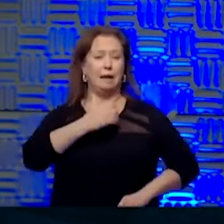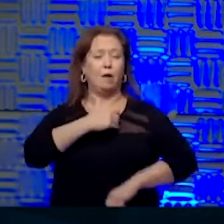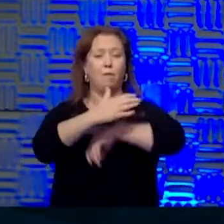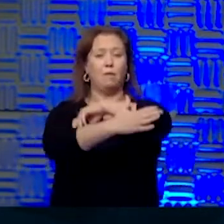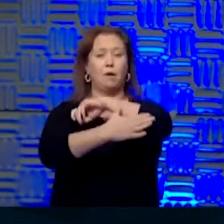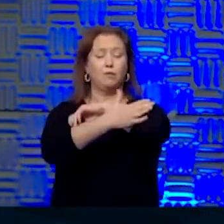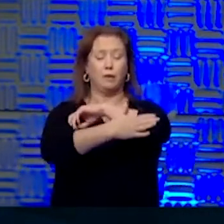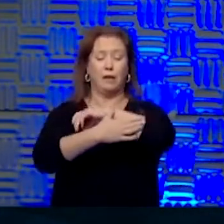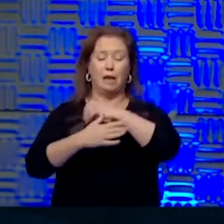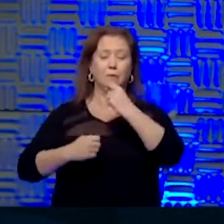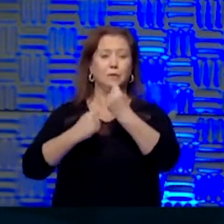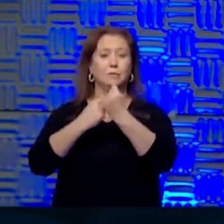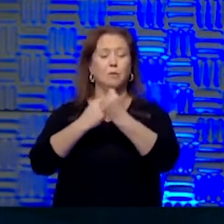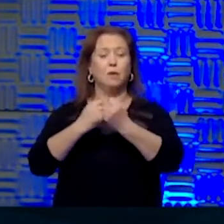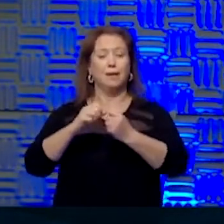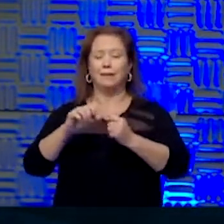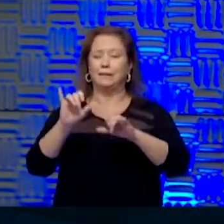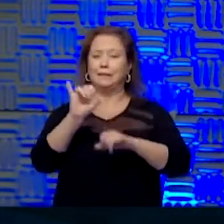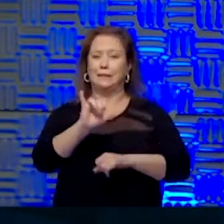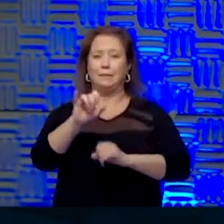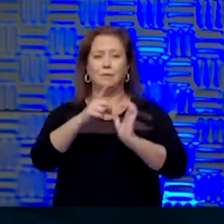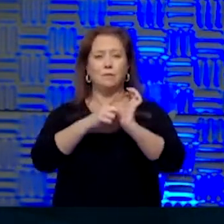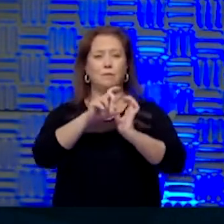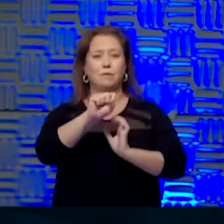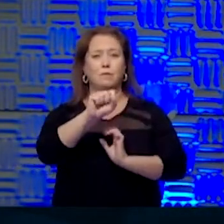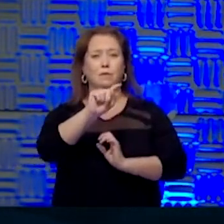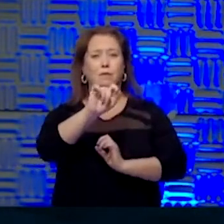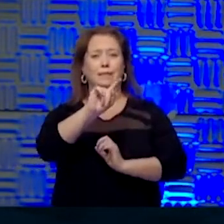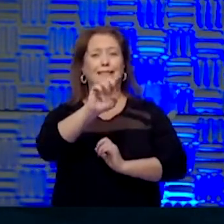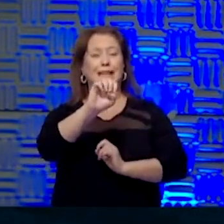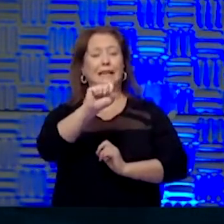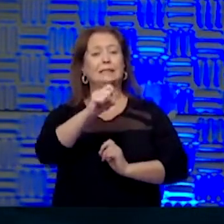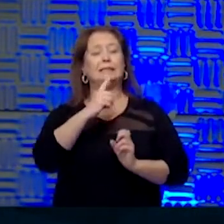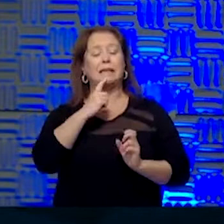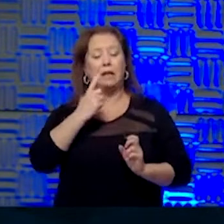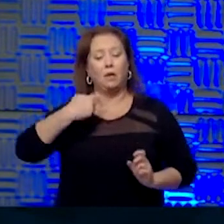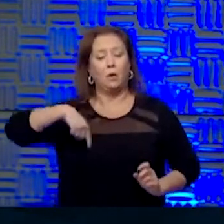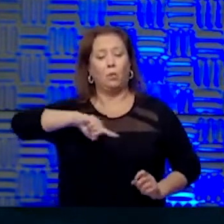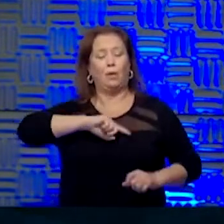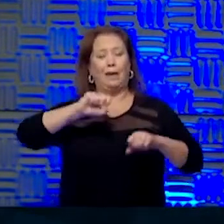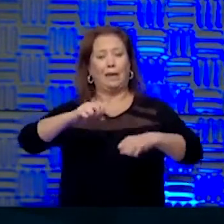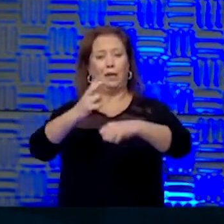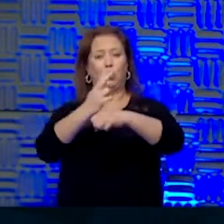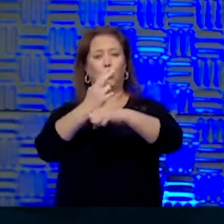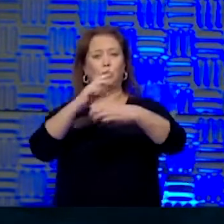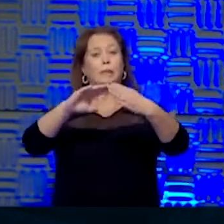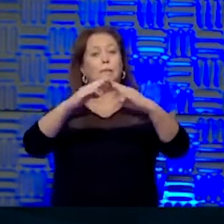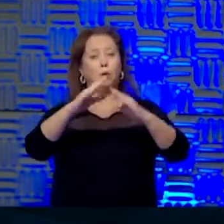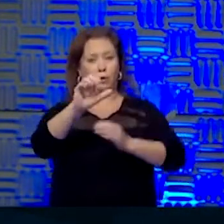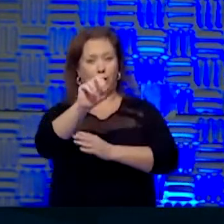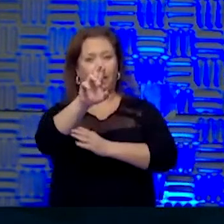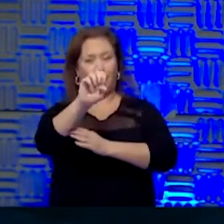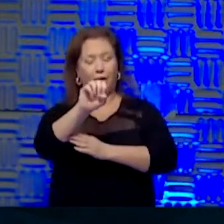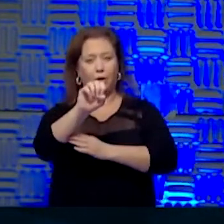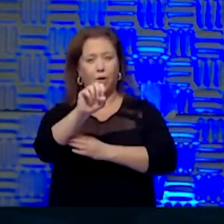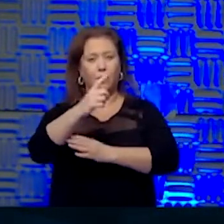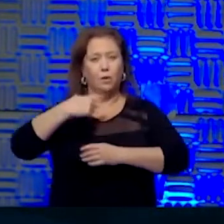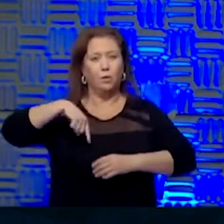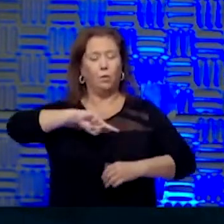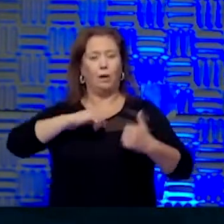was promoting, again, what Dr. Stites said is we can utilize community care. So we have a